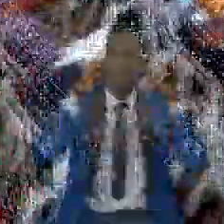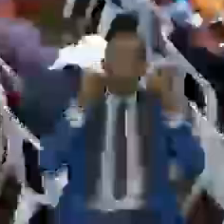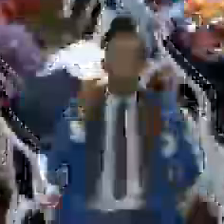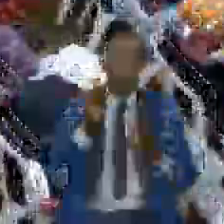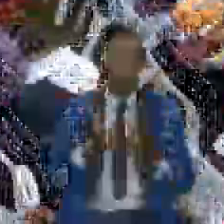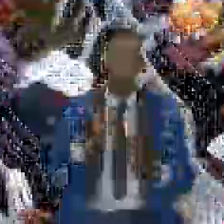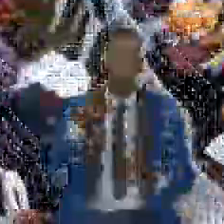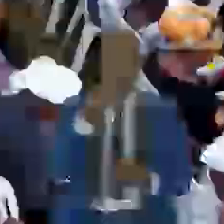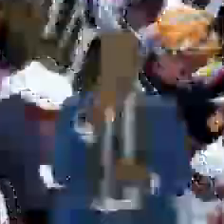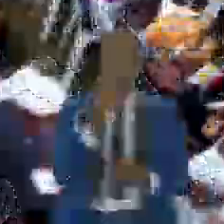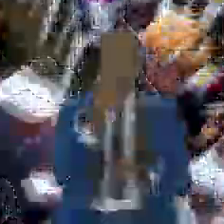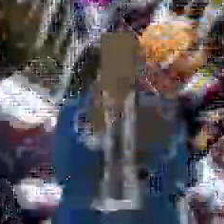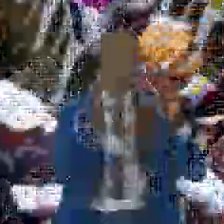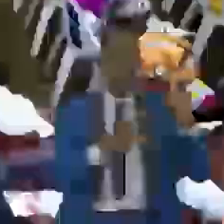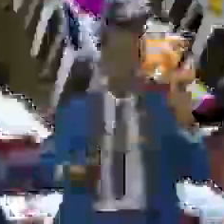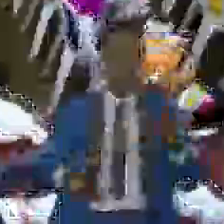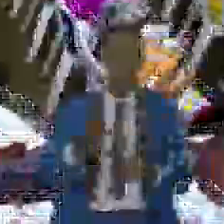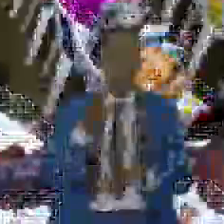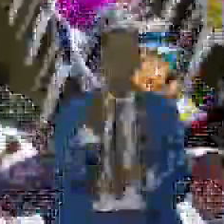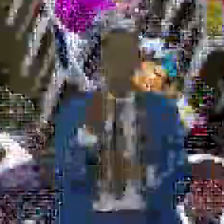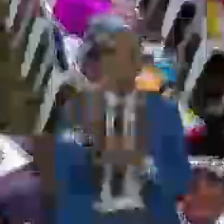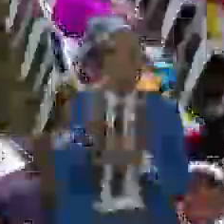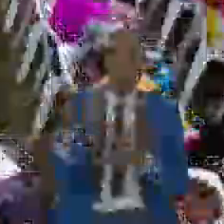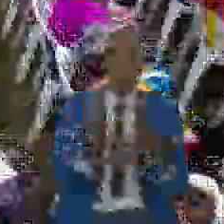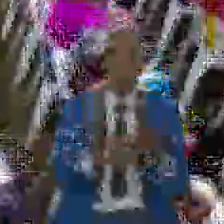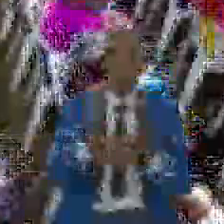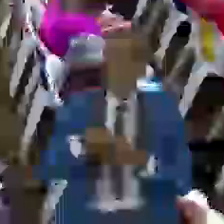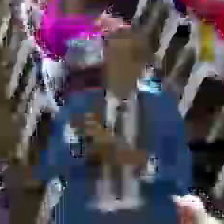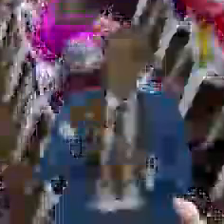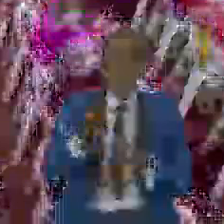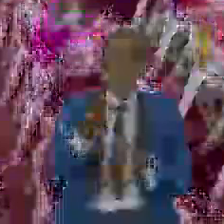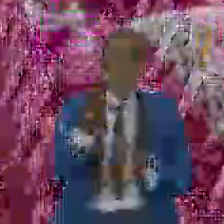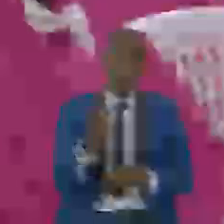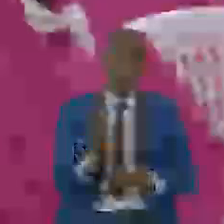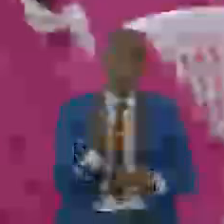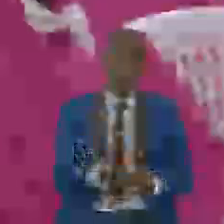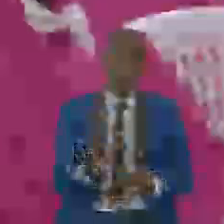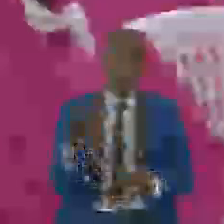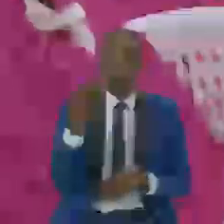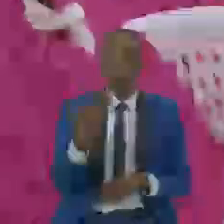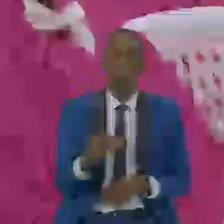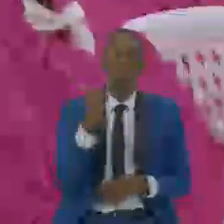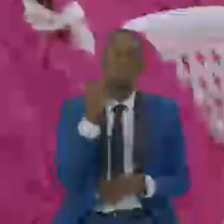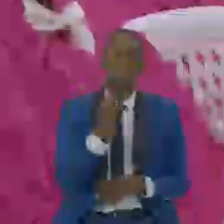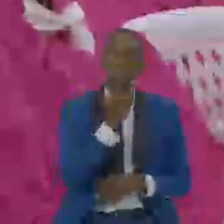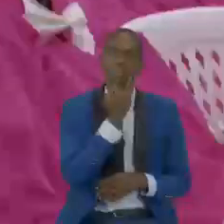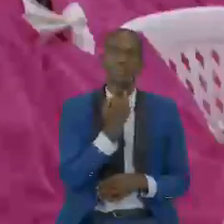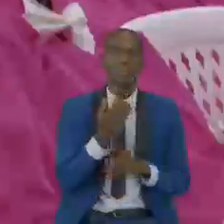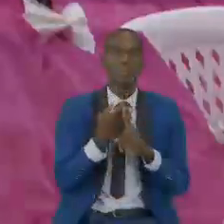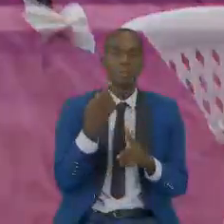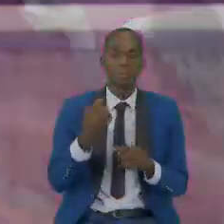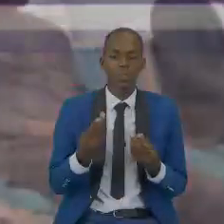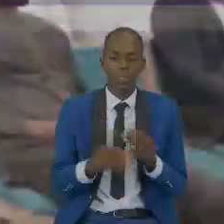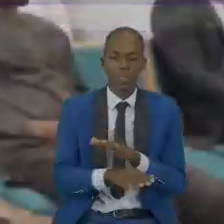the Lord said, bring out the children of Israel from